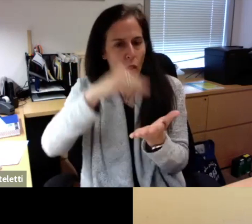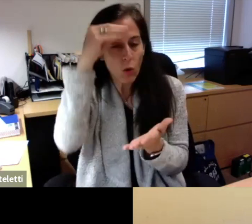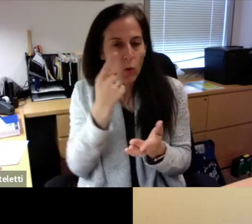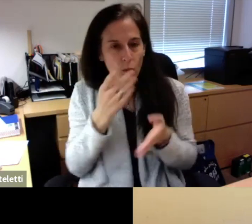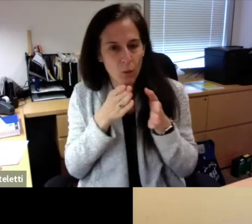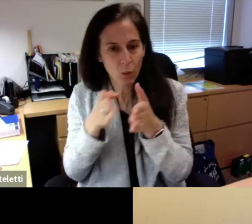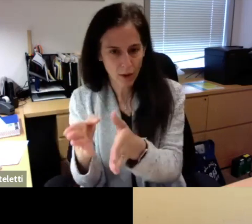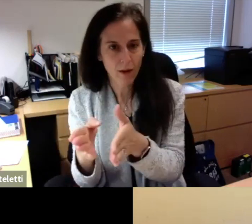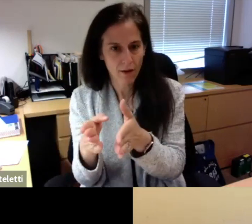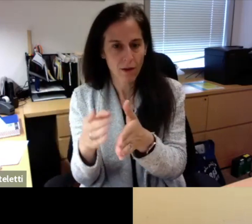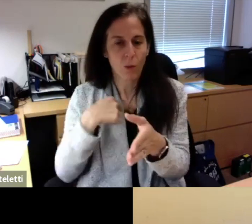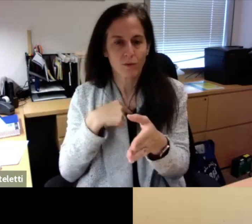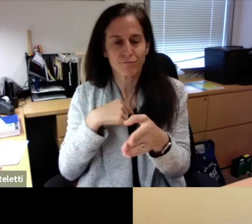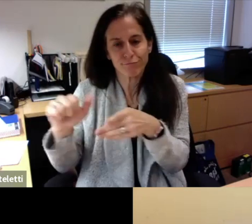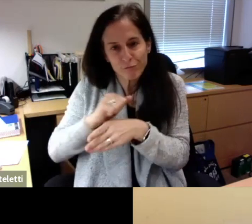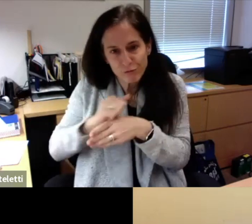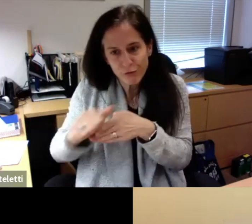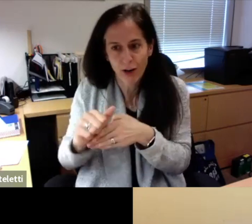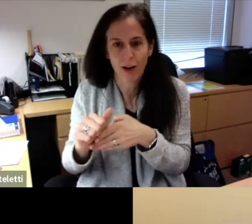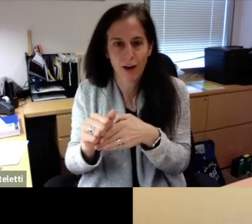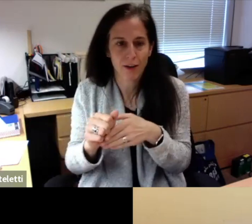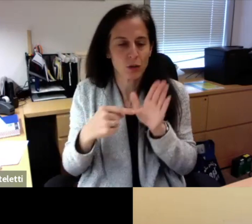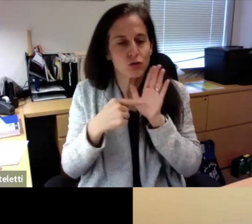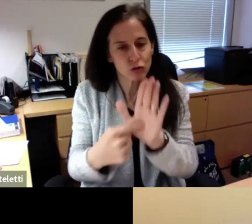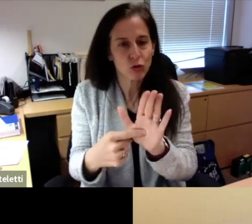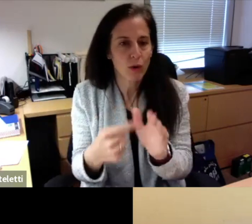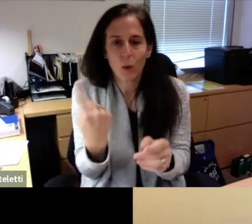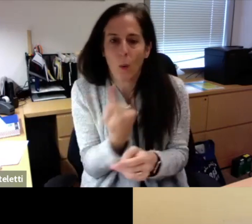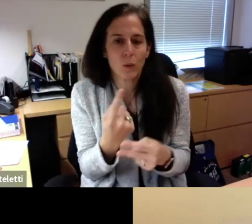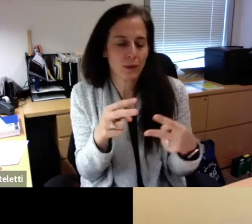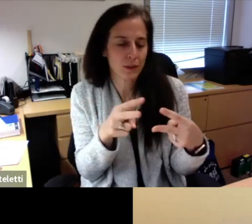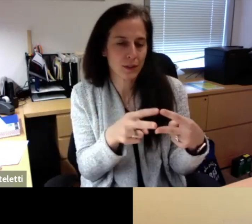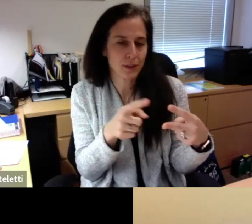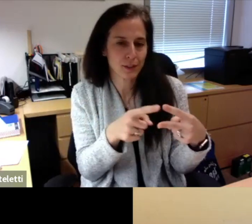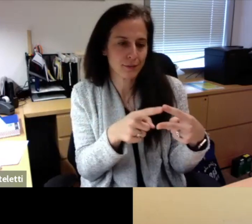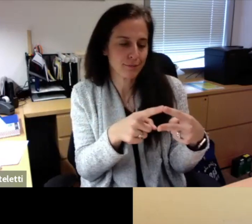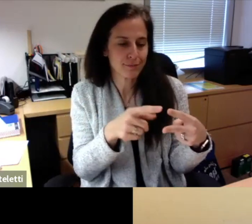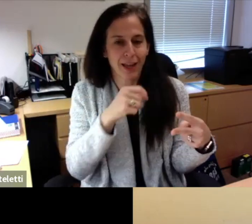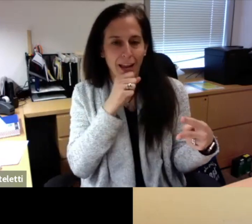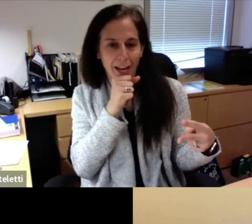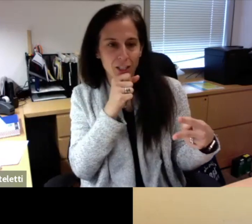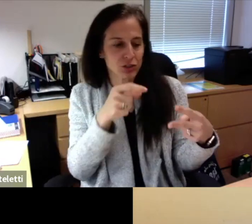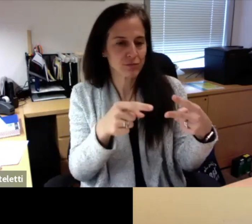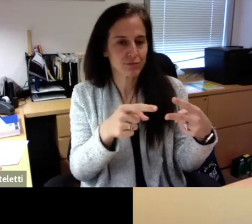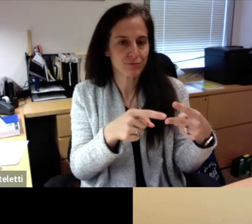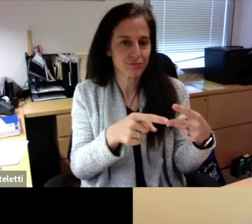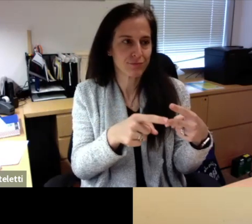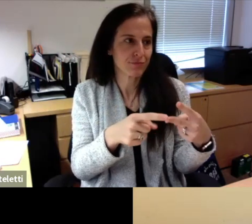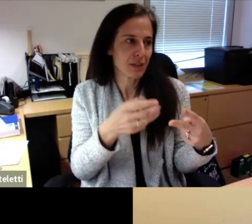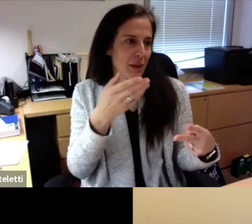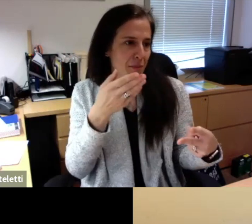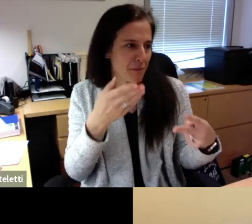I think most of us were learned one way. We were trained to only show age